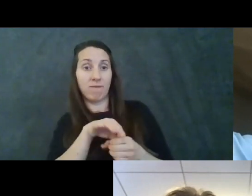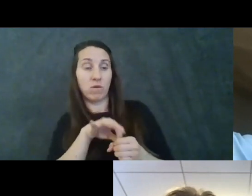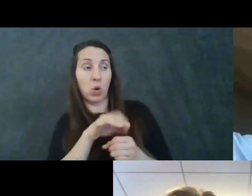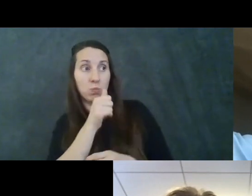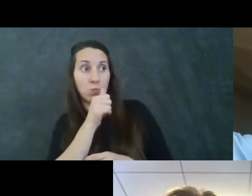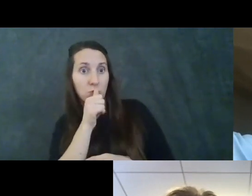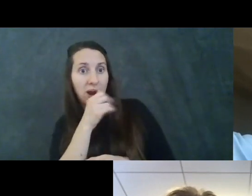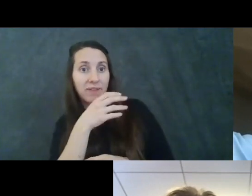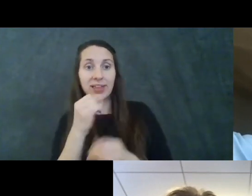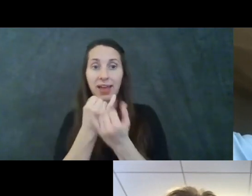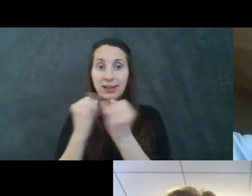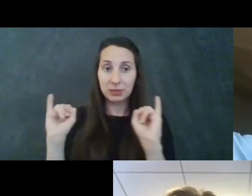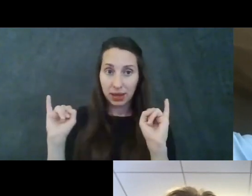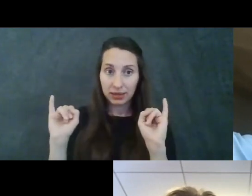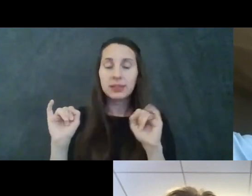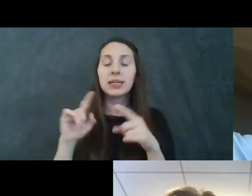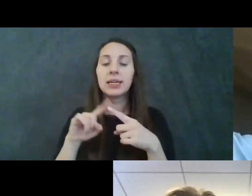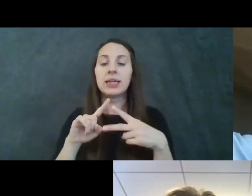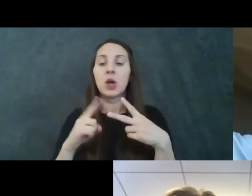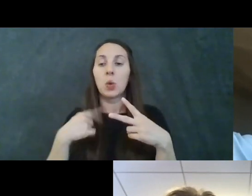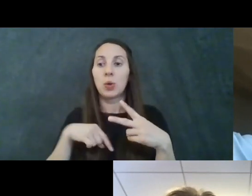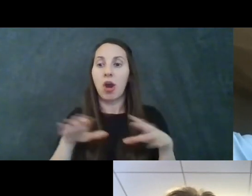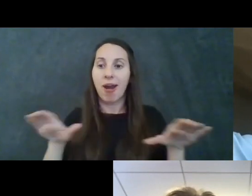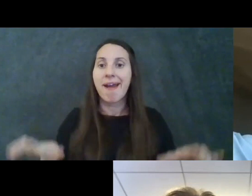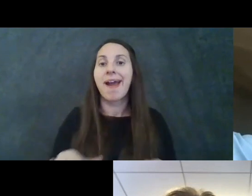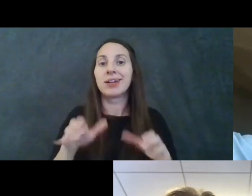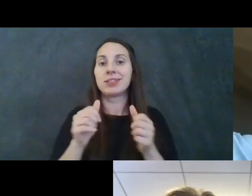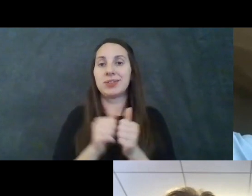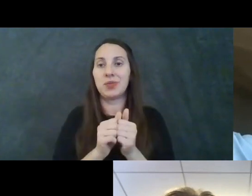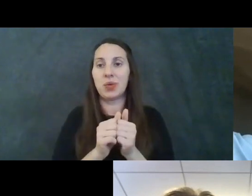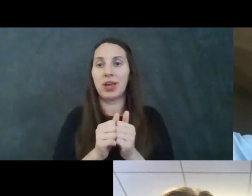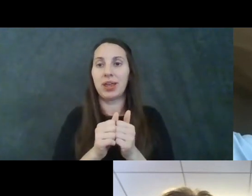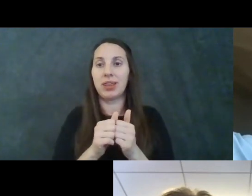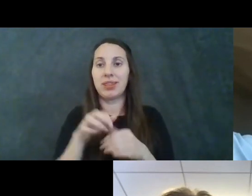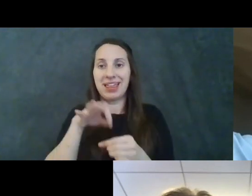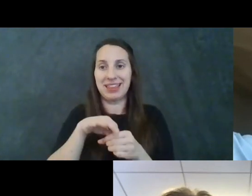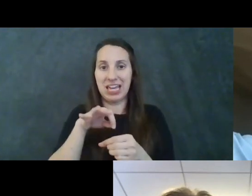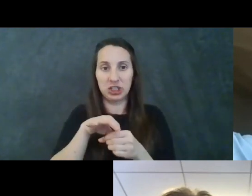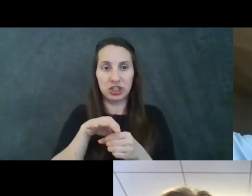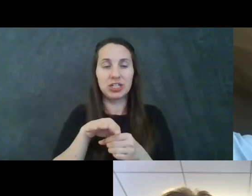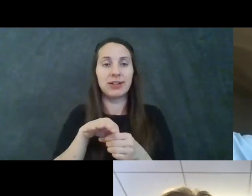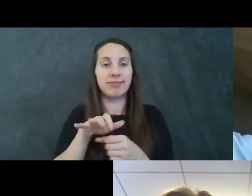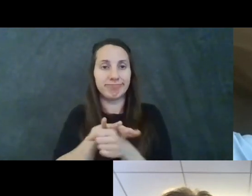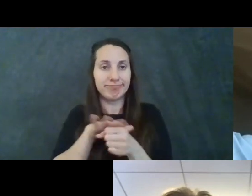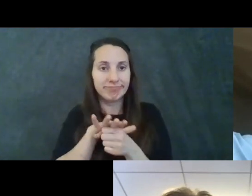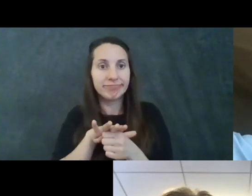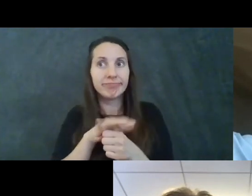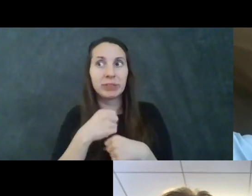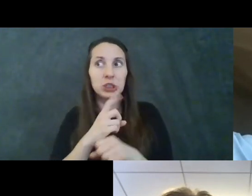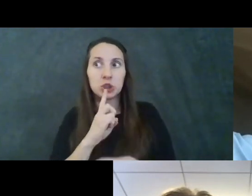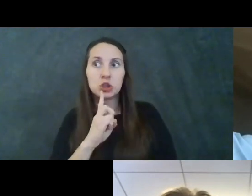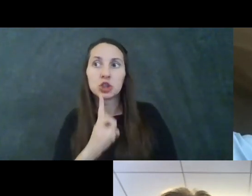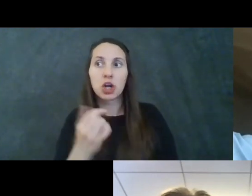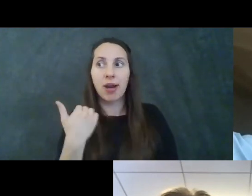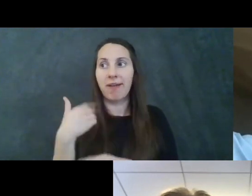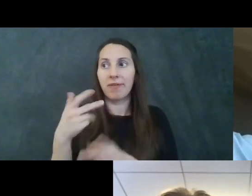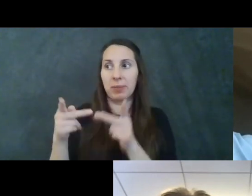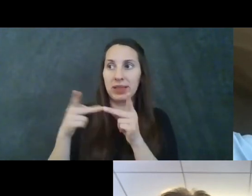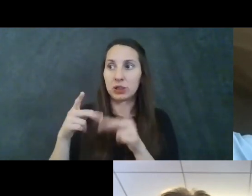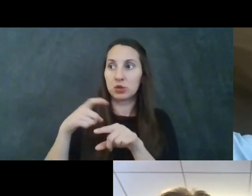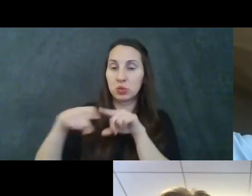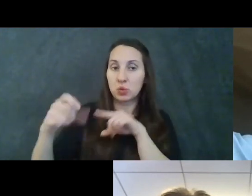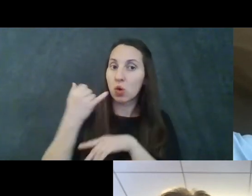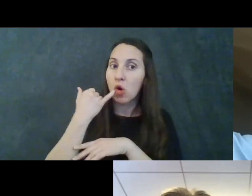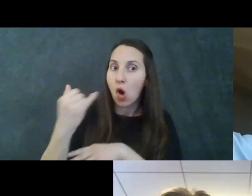in local election protection efforts to make sure that people had a place to call if they found a problem, if they were doing in-person